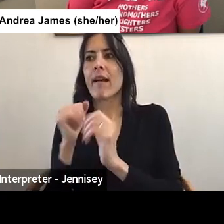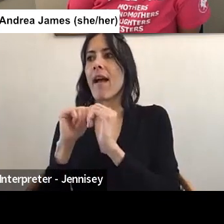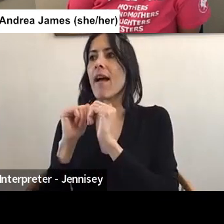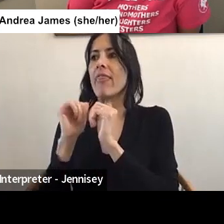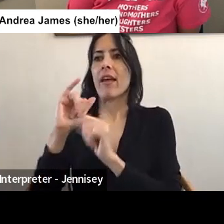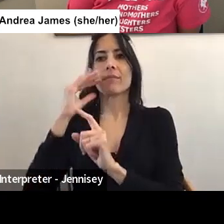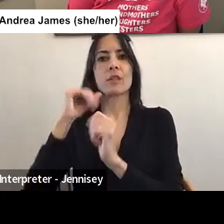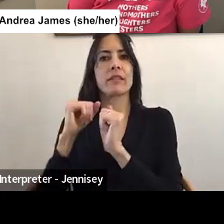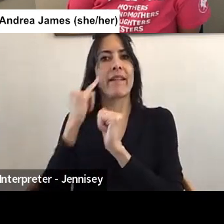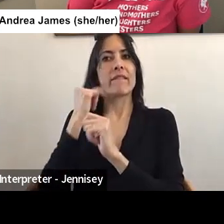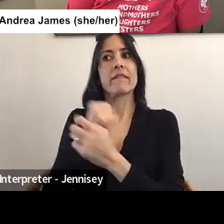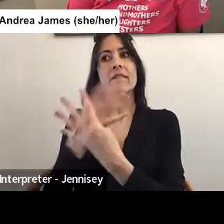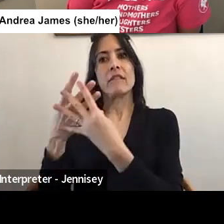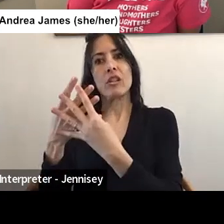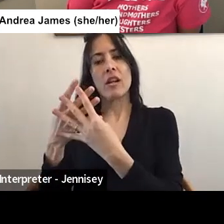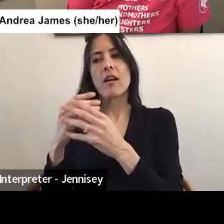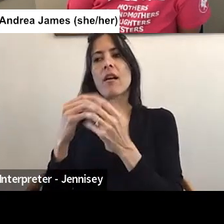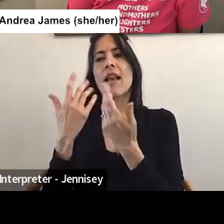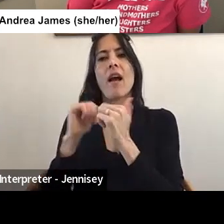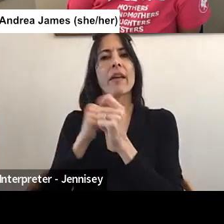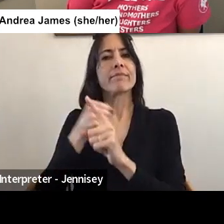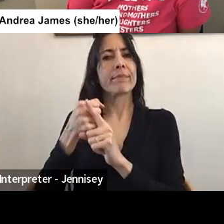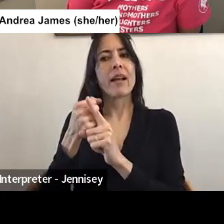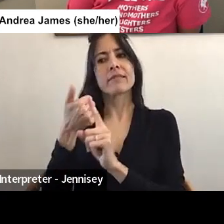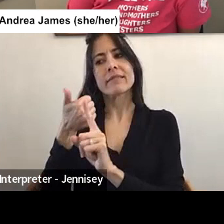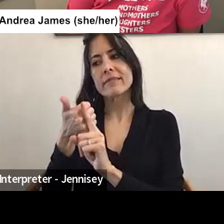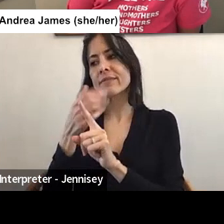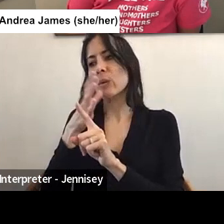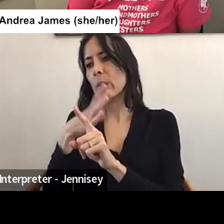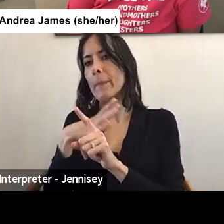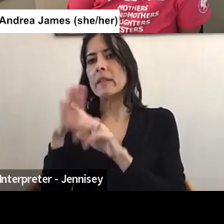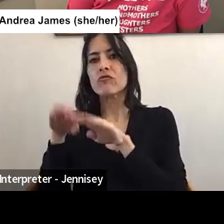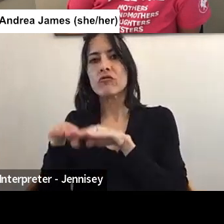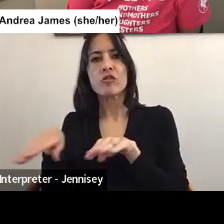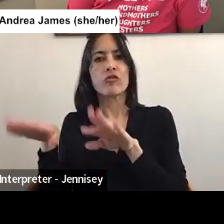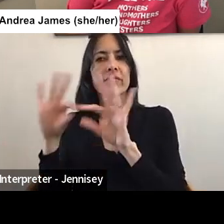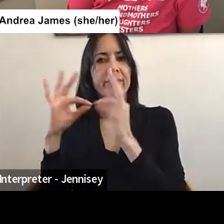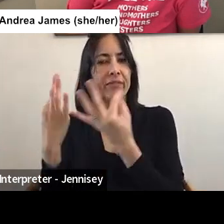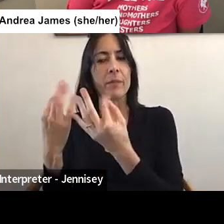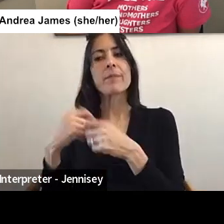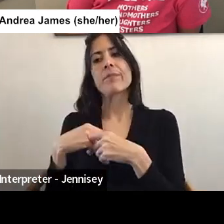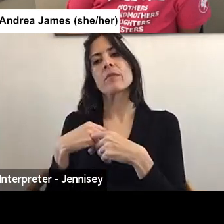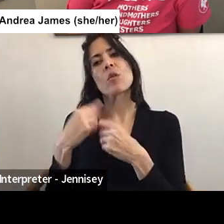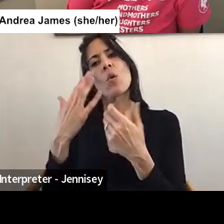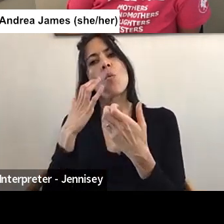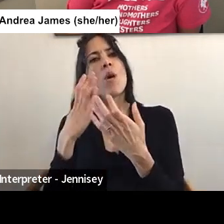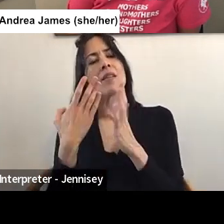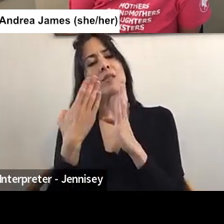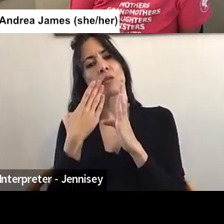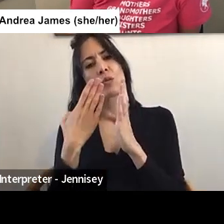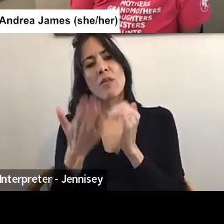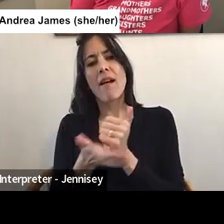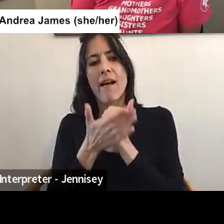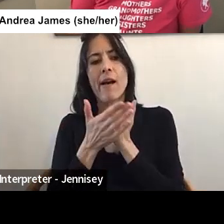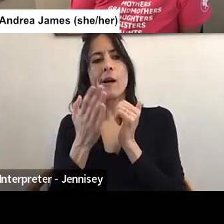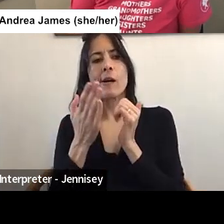and communities. Her work is focused on ending incarceration of women and girls and contributing to the shift from a